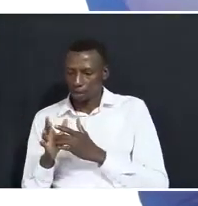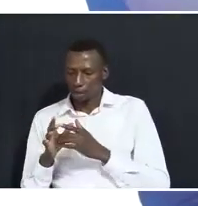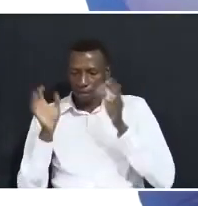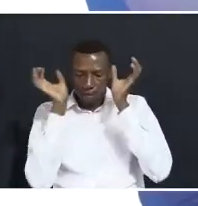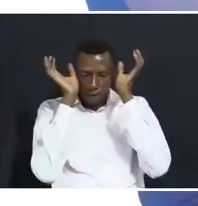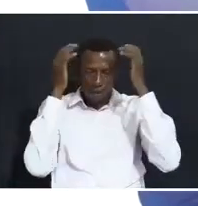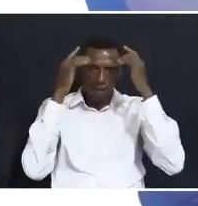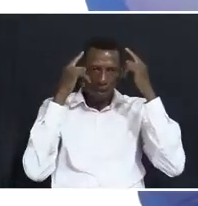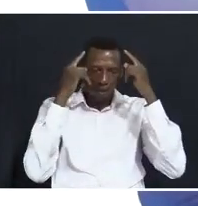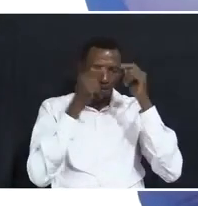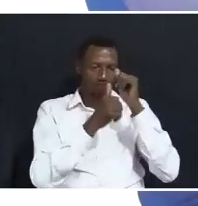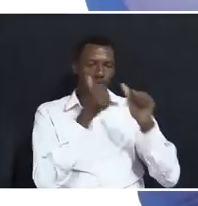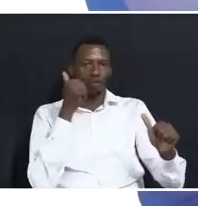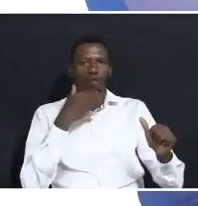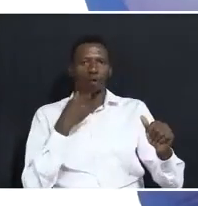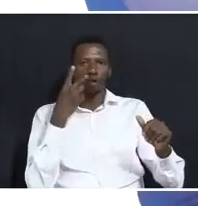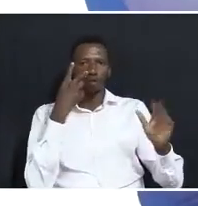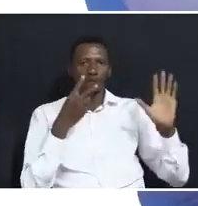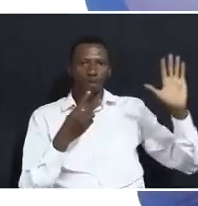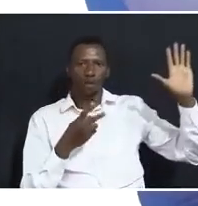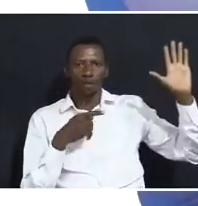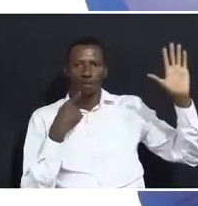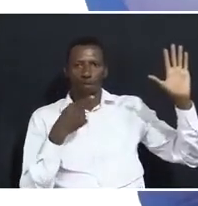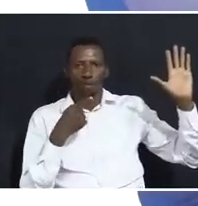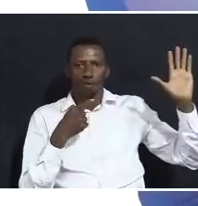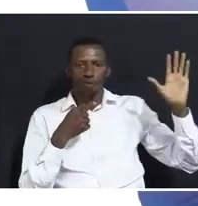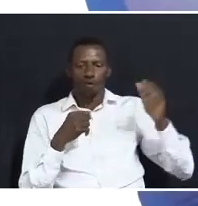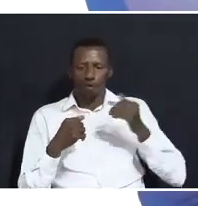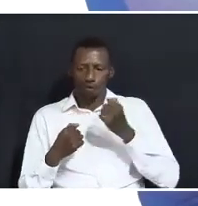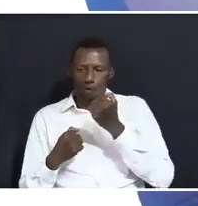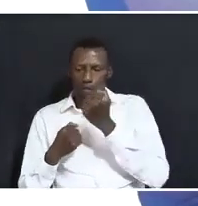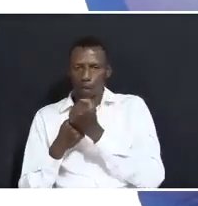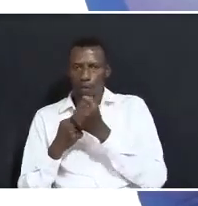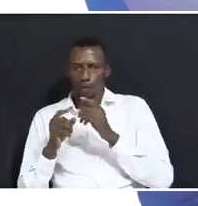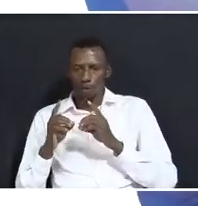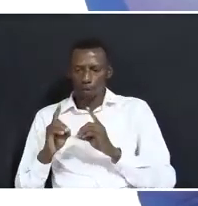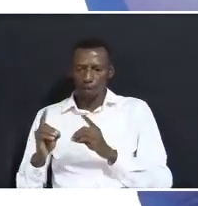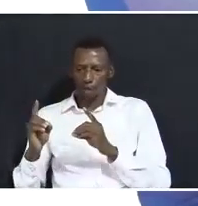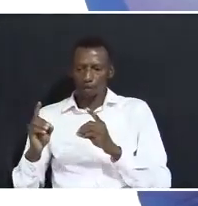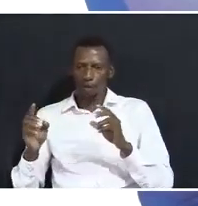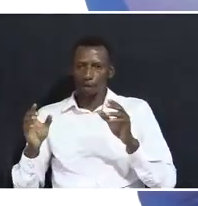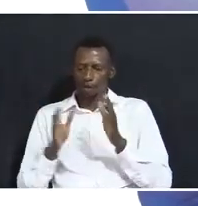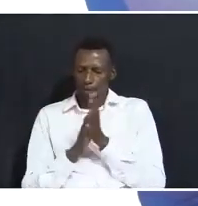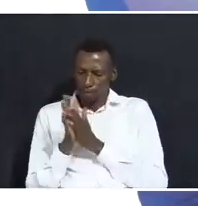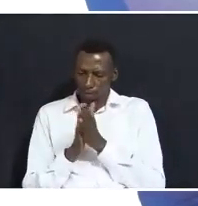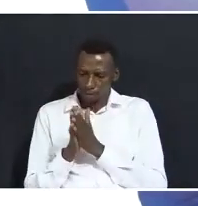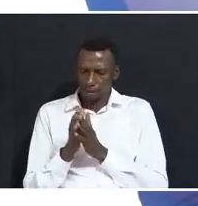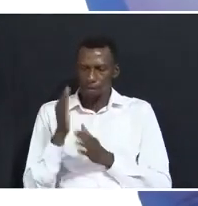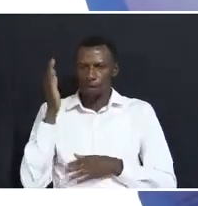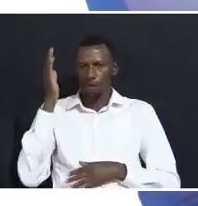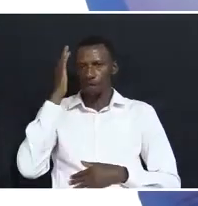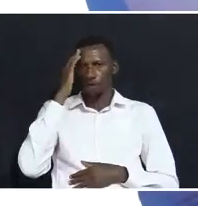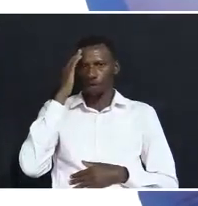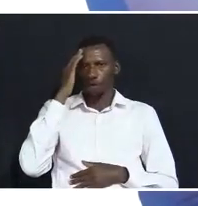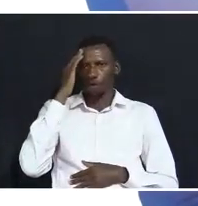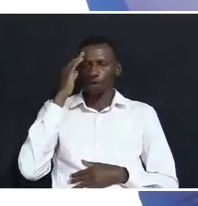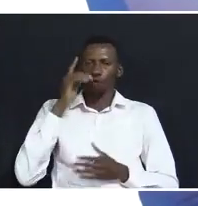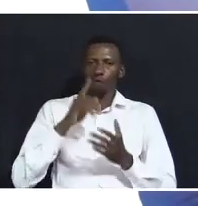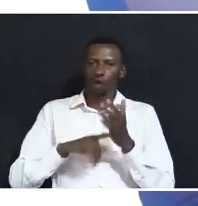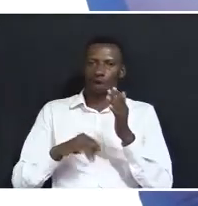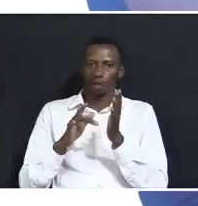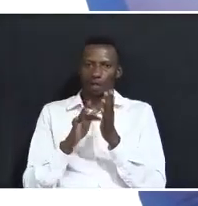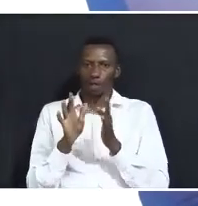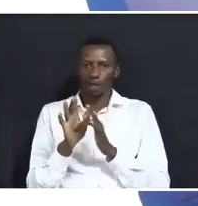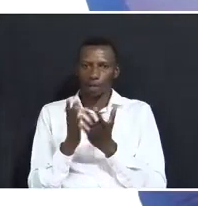hand that those of you who, like the disciples, are excited. They know what the Bible has